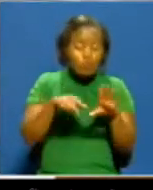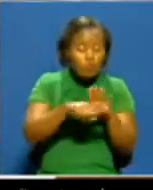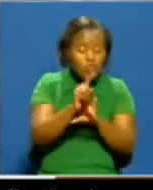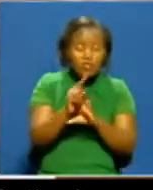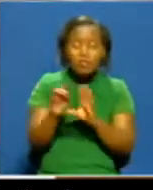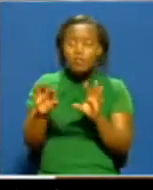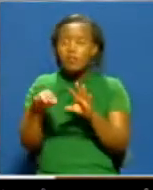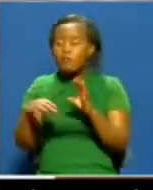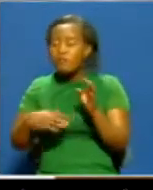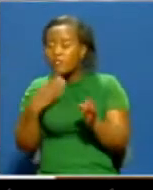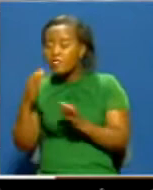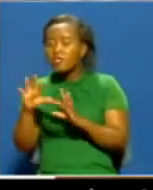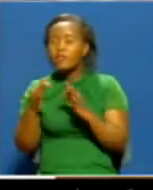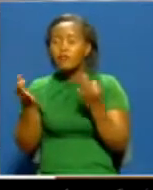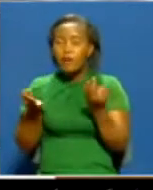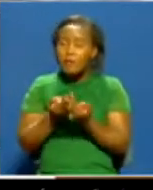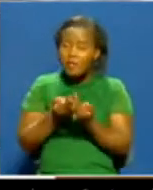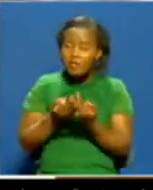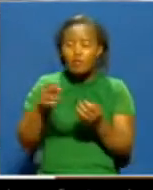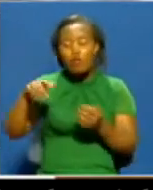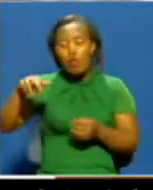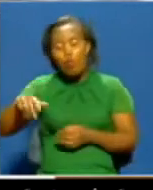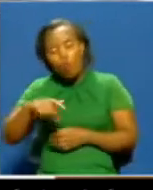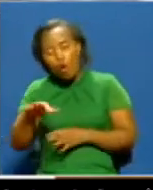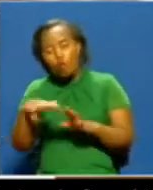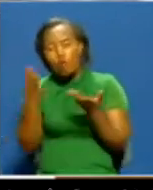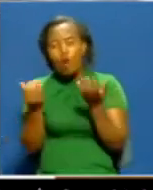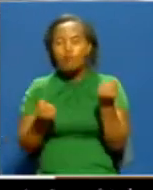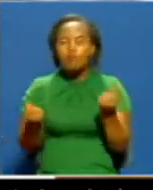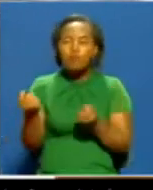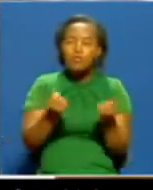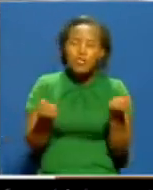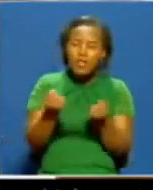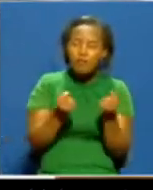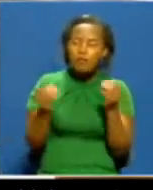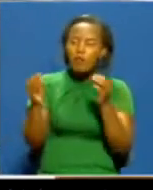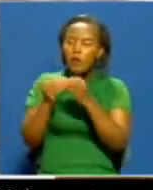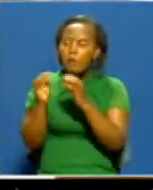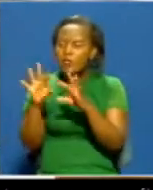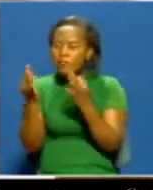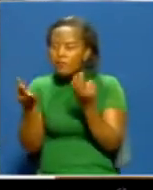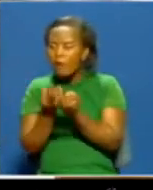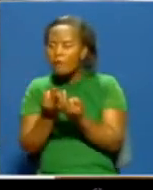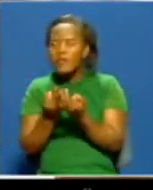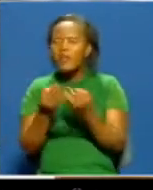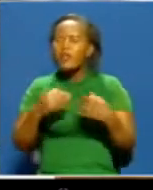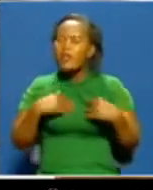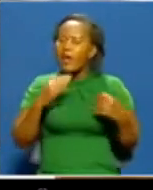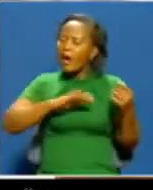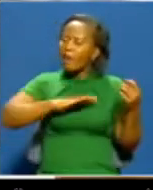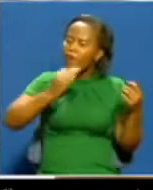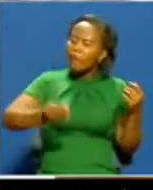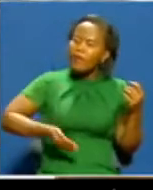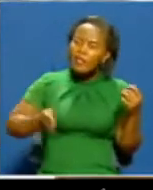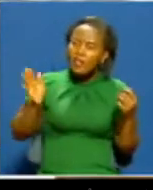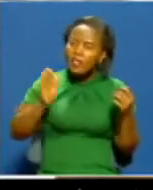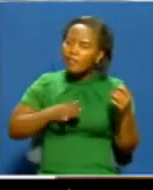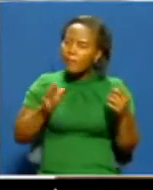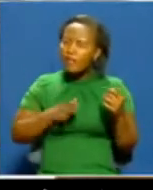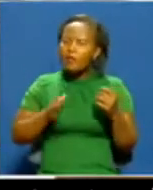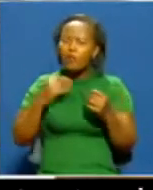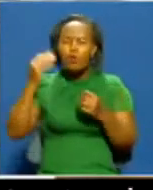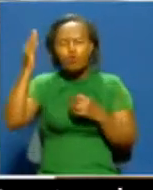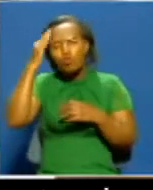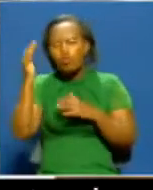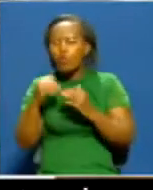take a walk or you drive and you see this family, there's a pregnant mother, and you want to know how she's doing, you go to the next